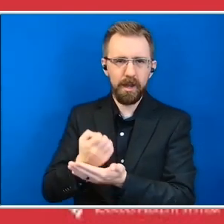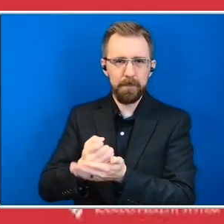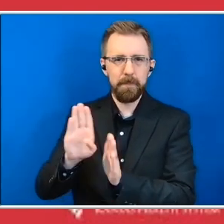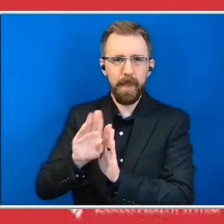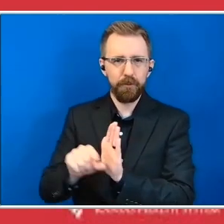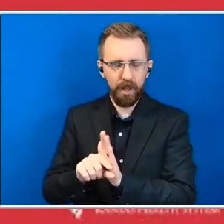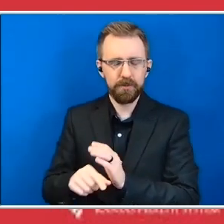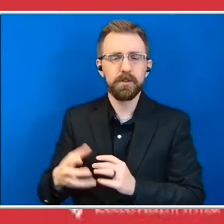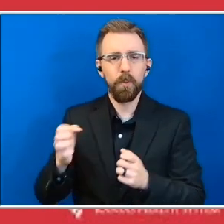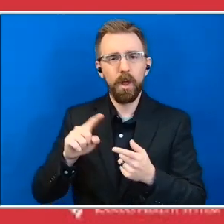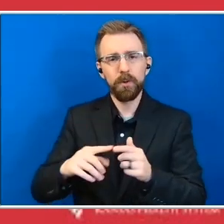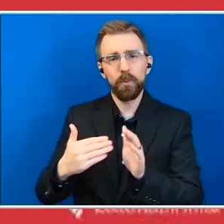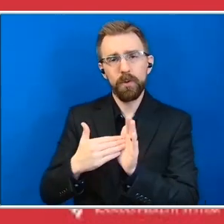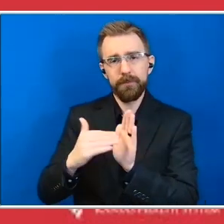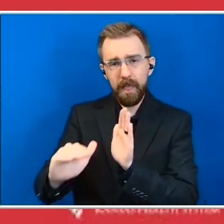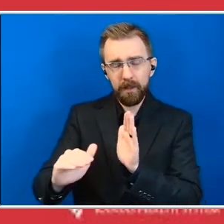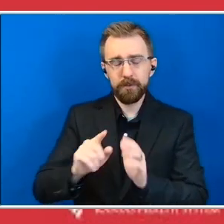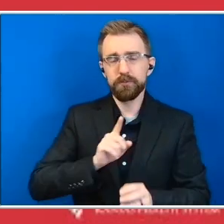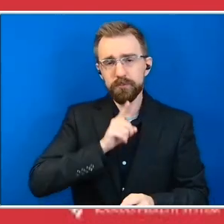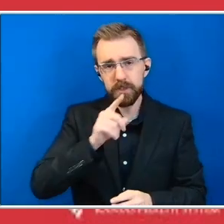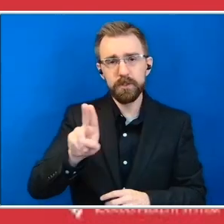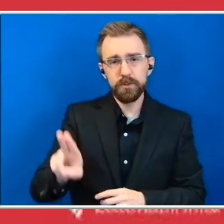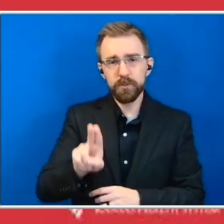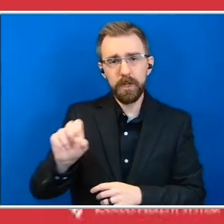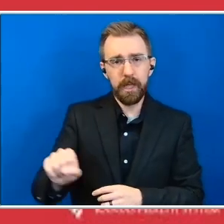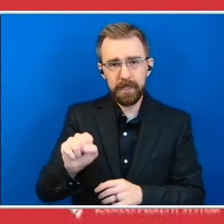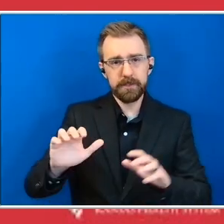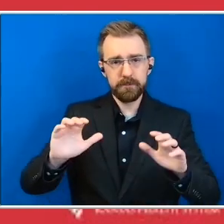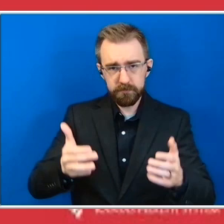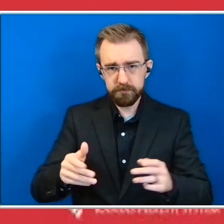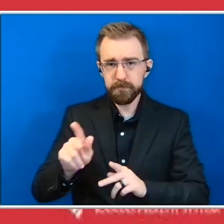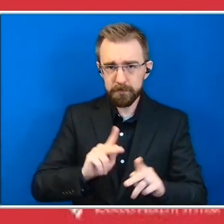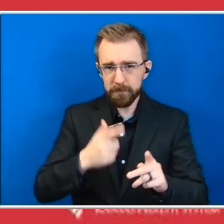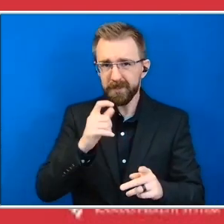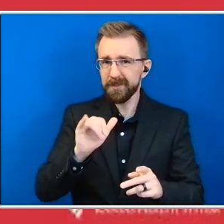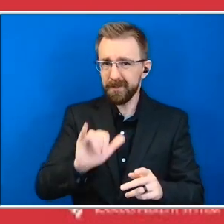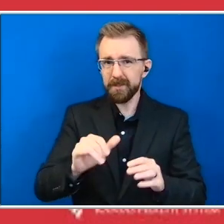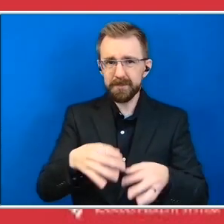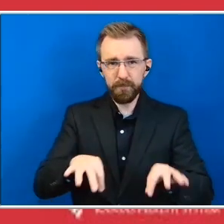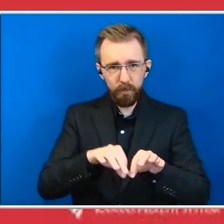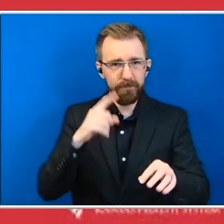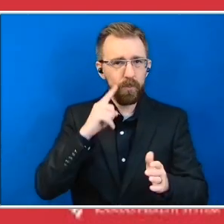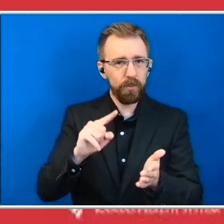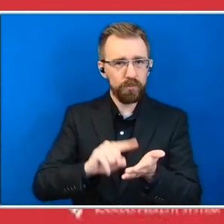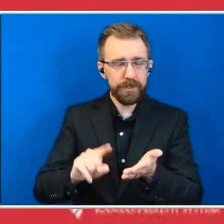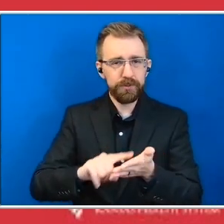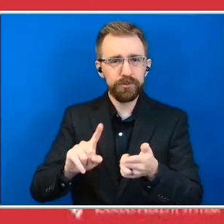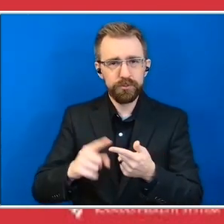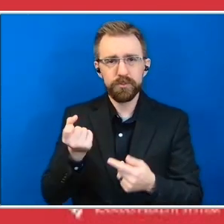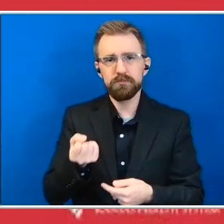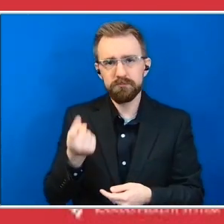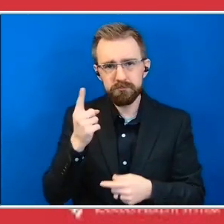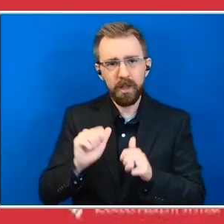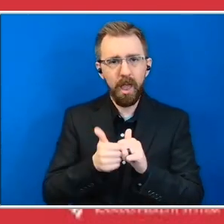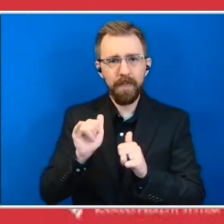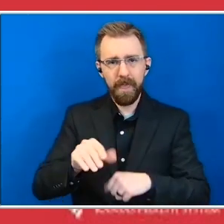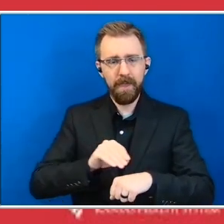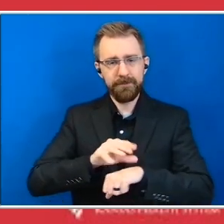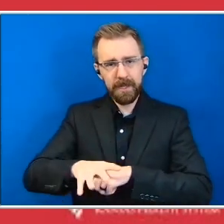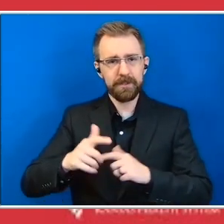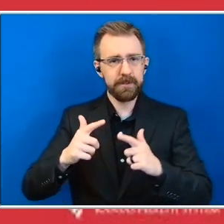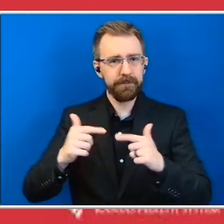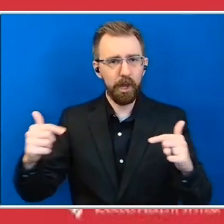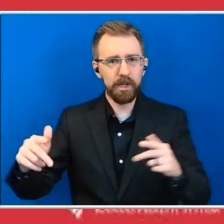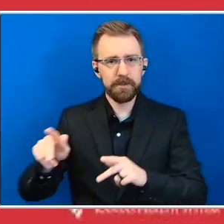reflect the true U.S. population, because that's so important for our research to understand how this affects various people